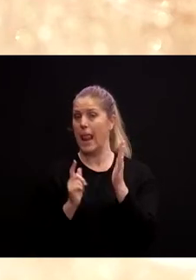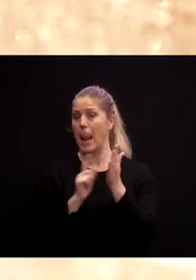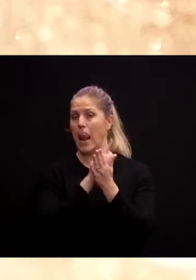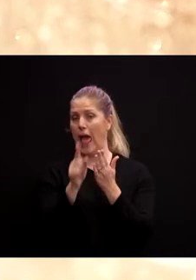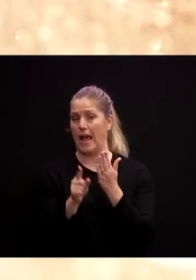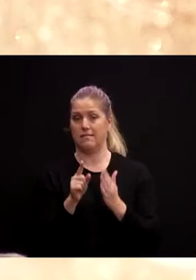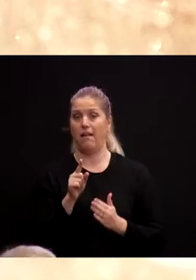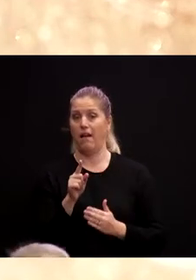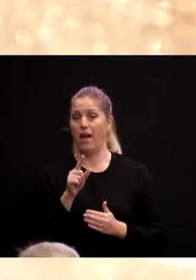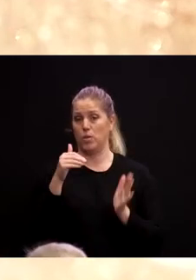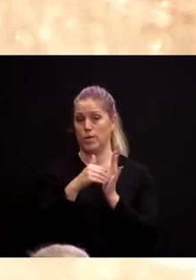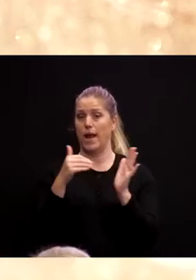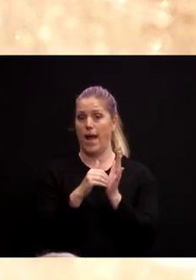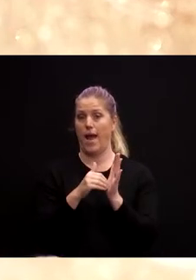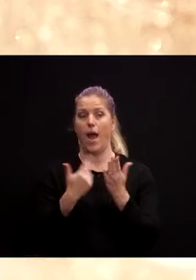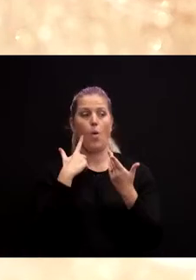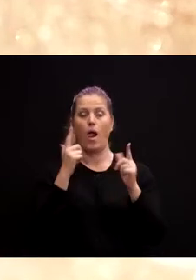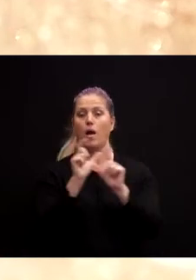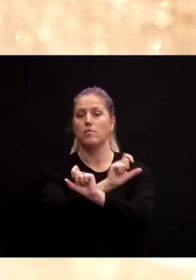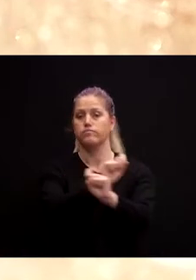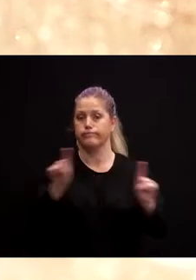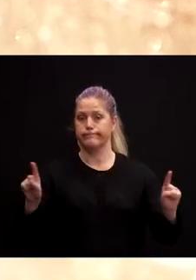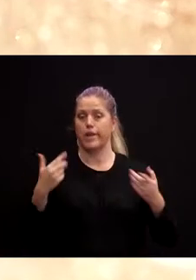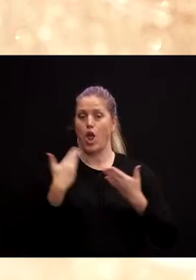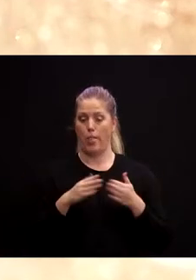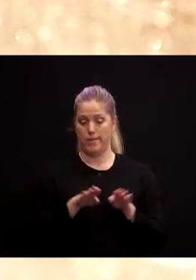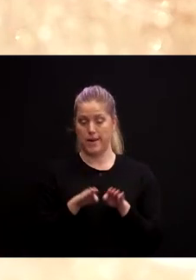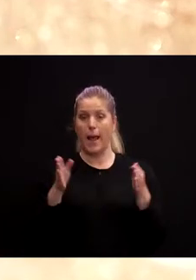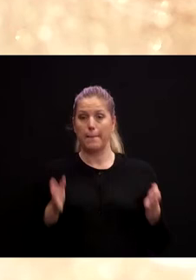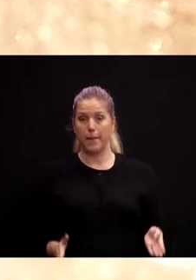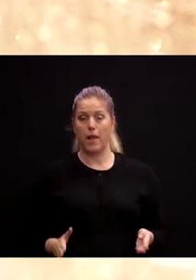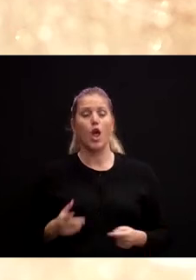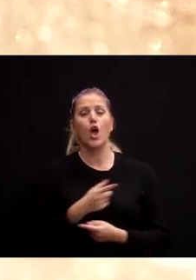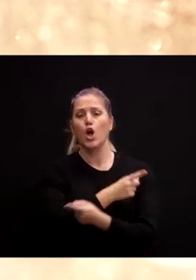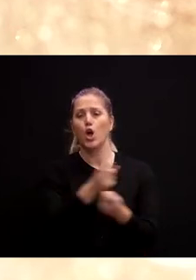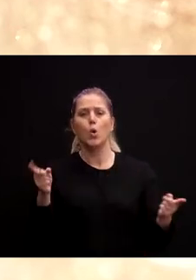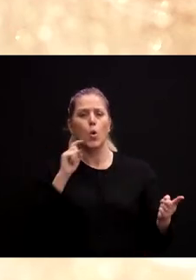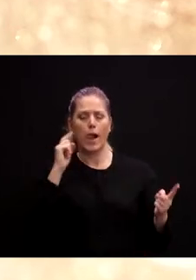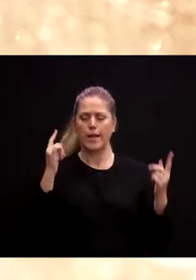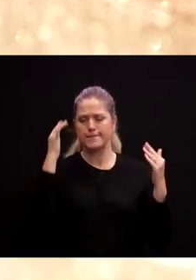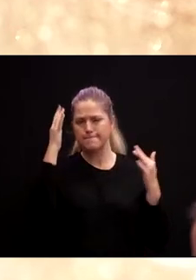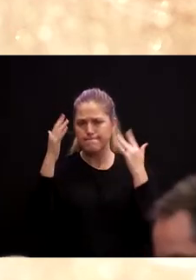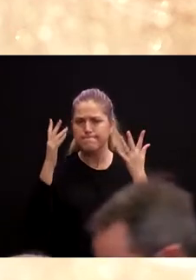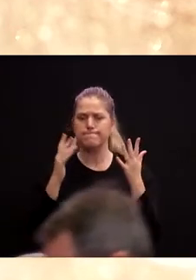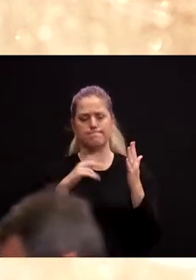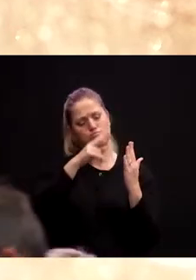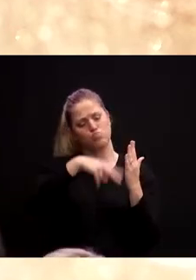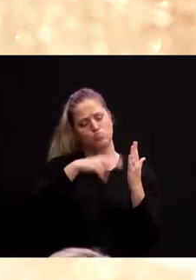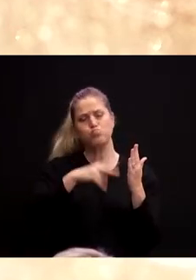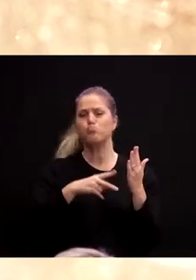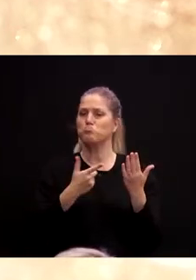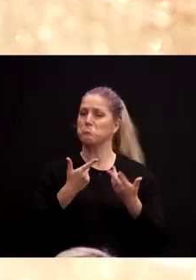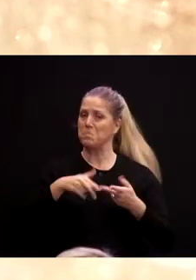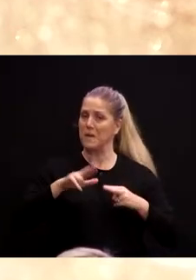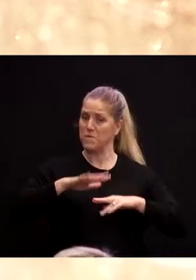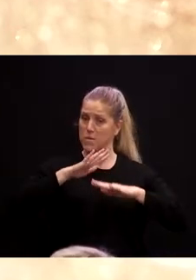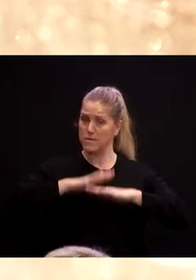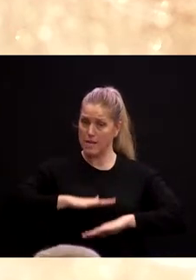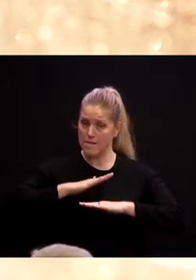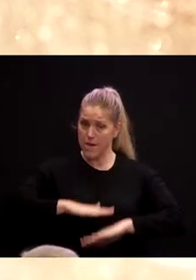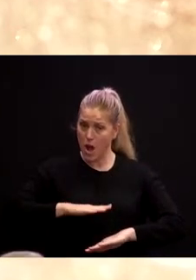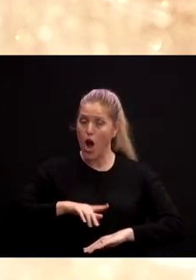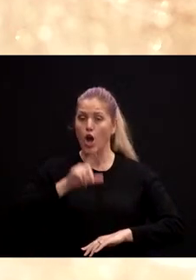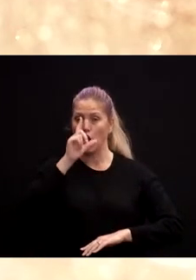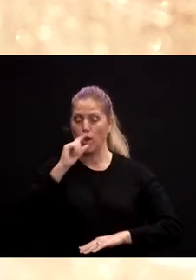would ask that during the course of this session you have a look and satisfy yourselves that those minutes are accurate, and I'll return to